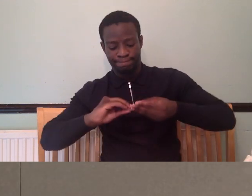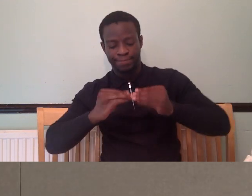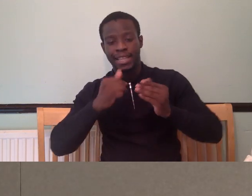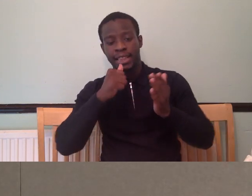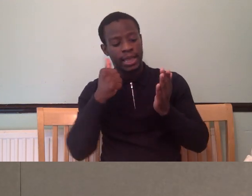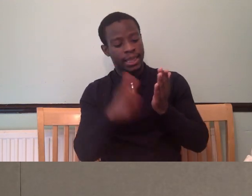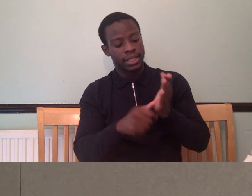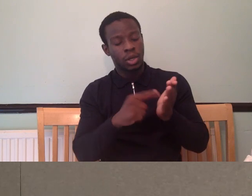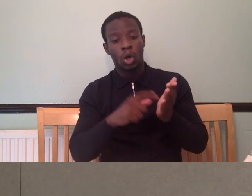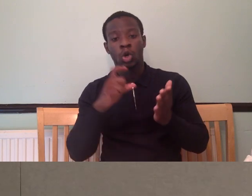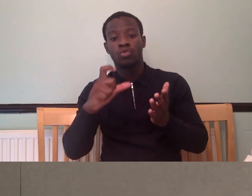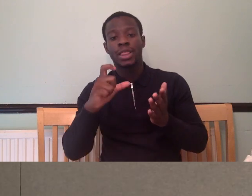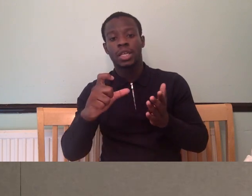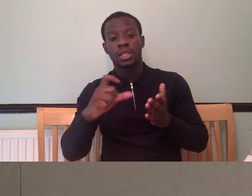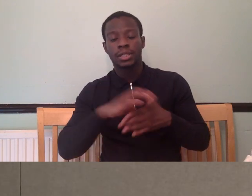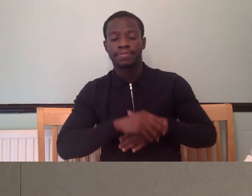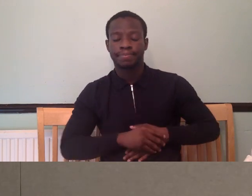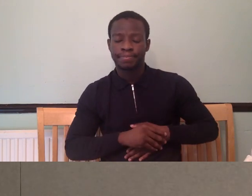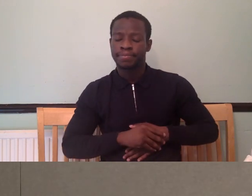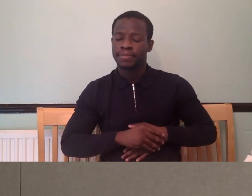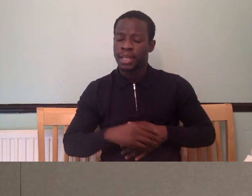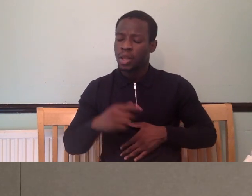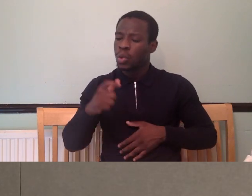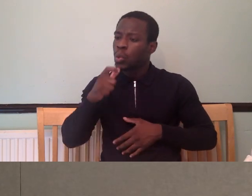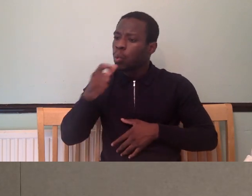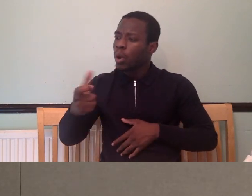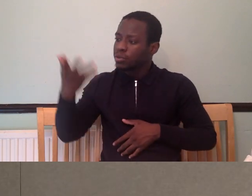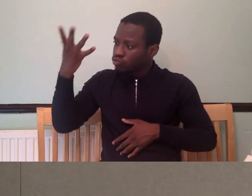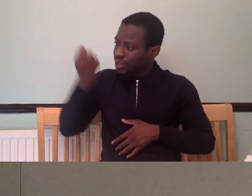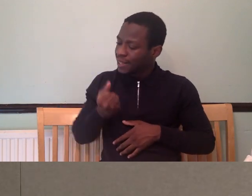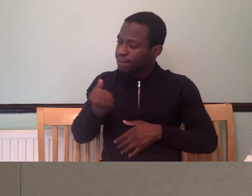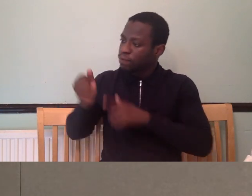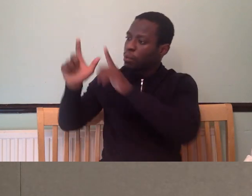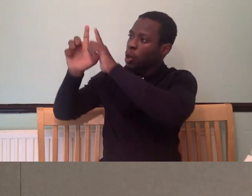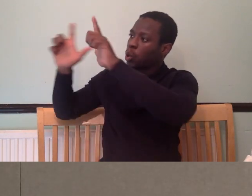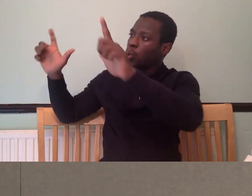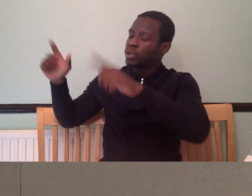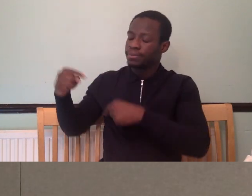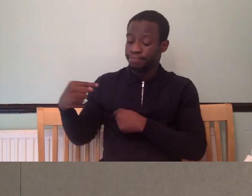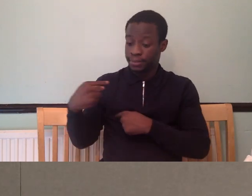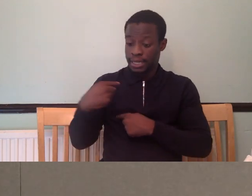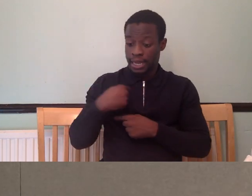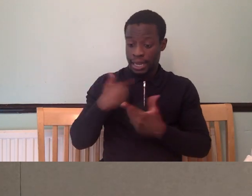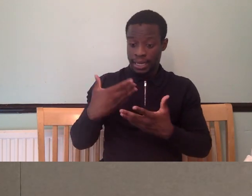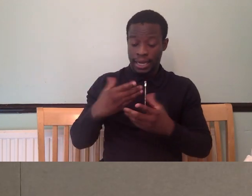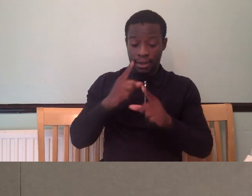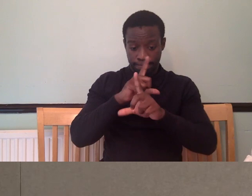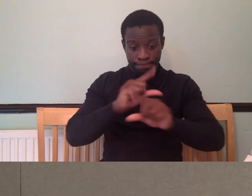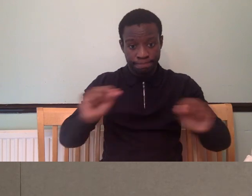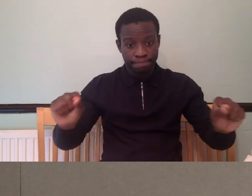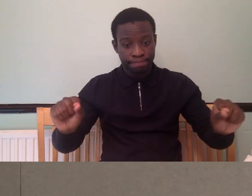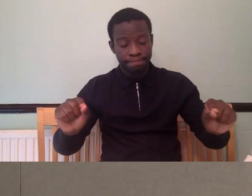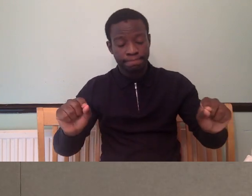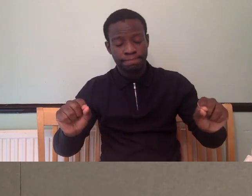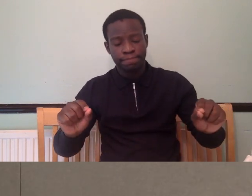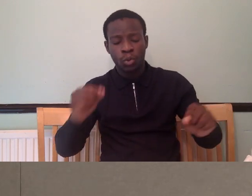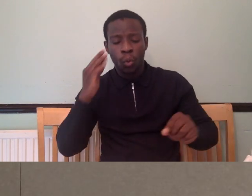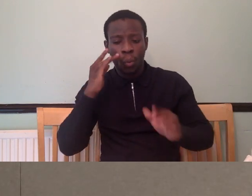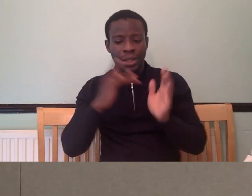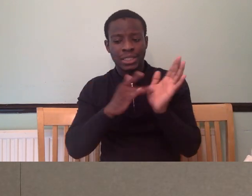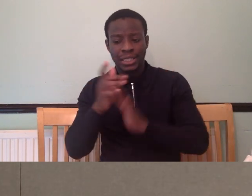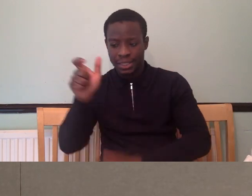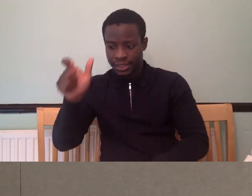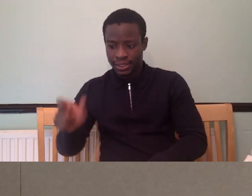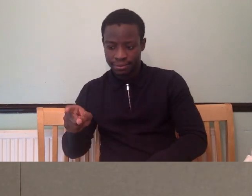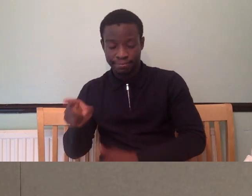I received from the Lord what I also passed on to you. The Lord Jesus, on the night on which he was betrayed, took